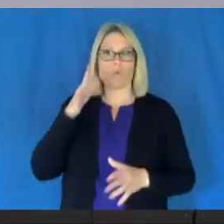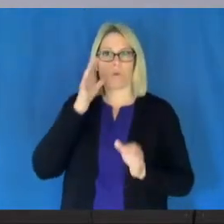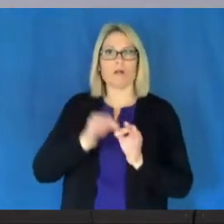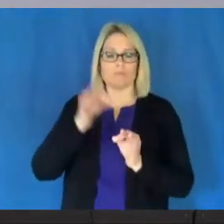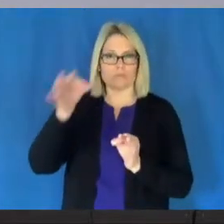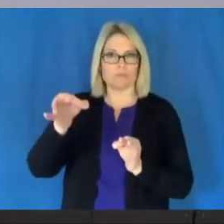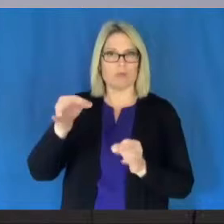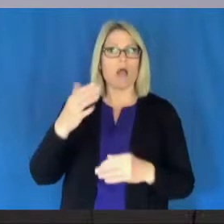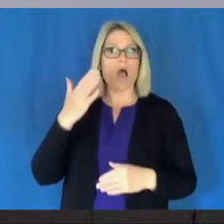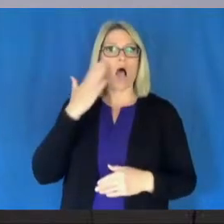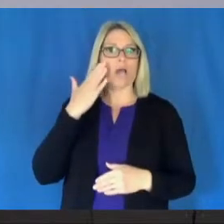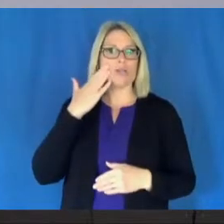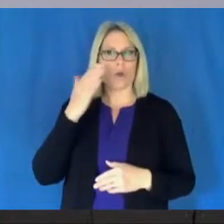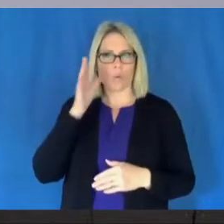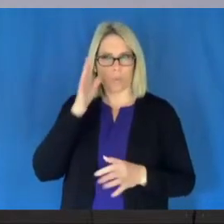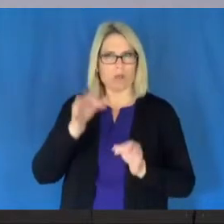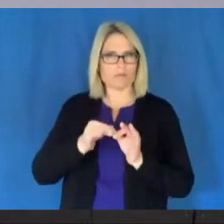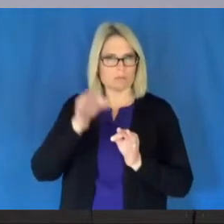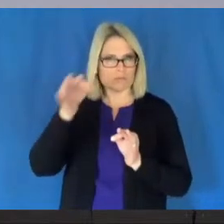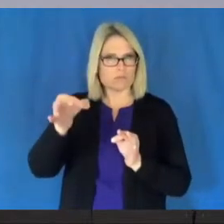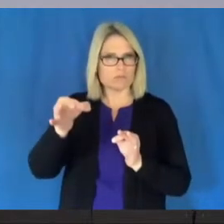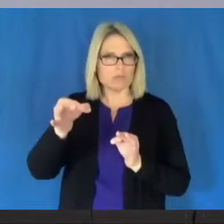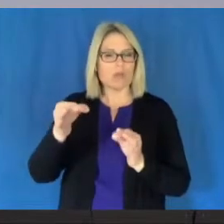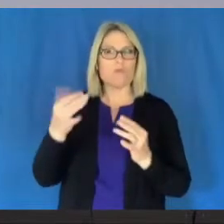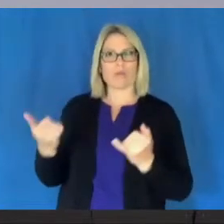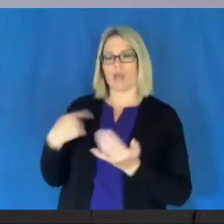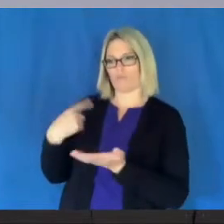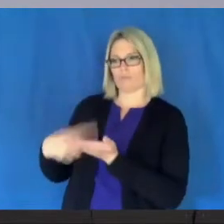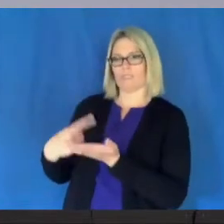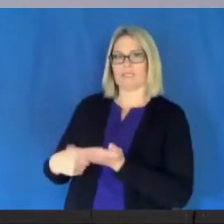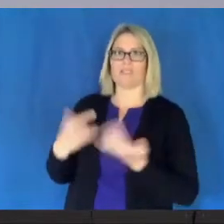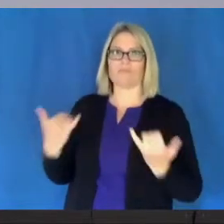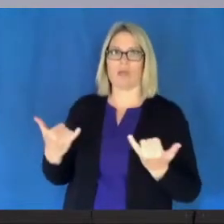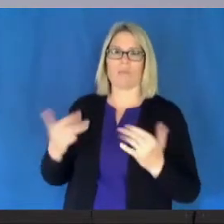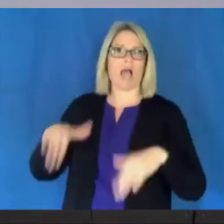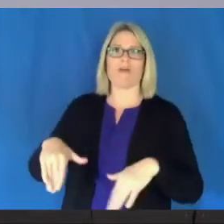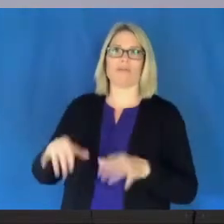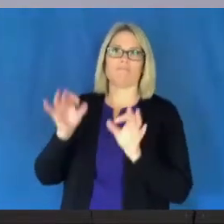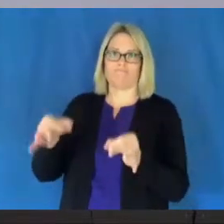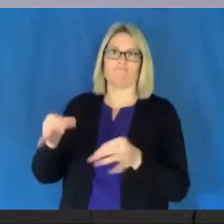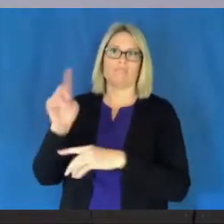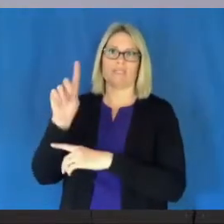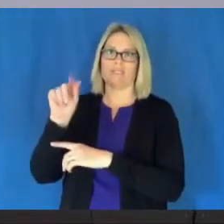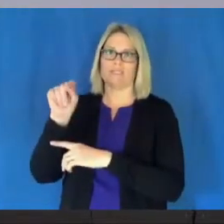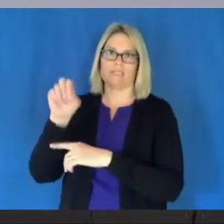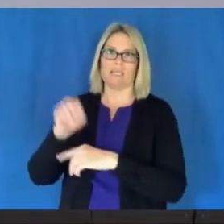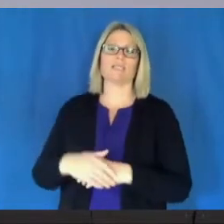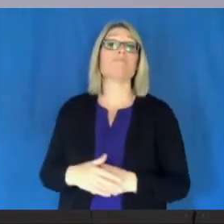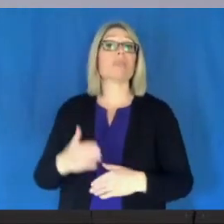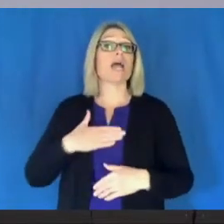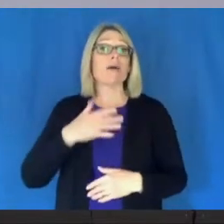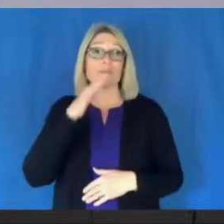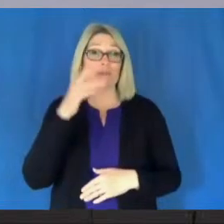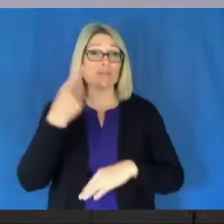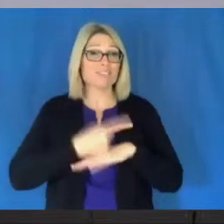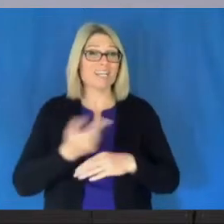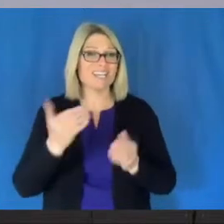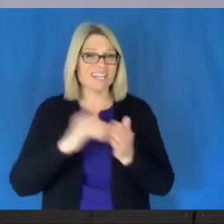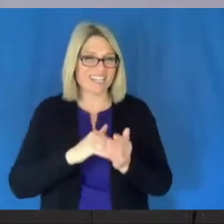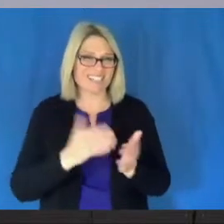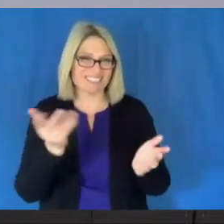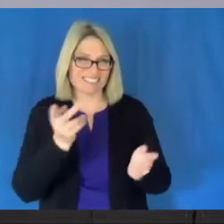the date will be extended, and we're just finalizing that date. Gotcha. Thanks so much. Yeah. Appreciate that. Happy Mother's Day again. I remember. Thanks.